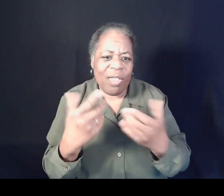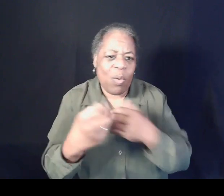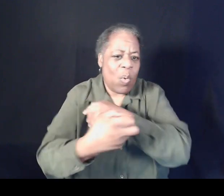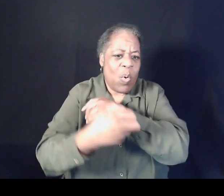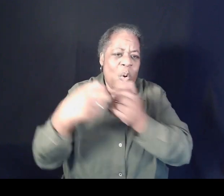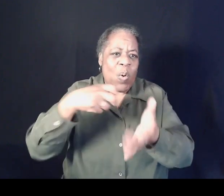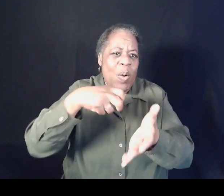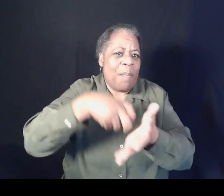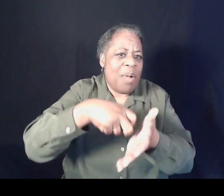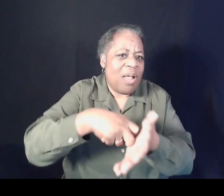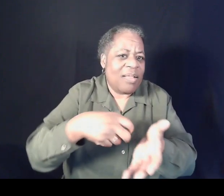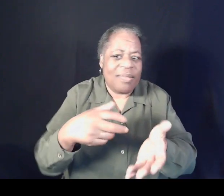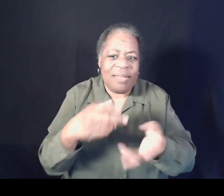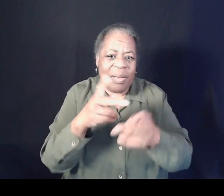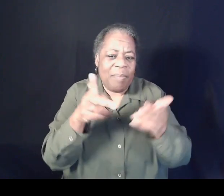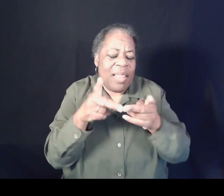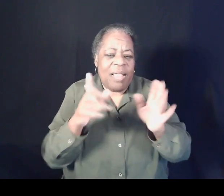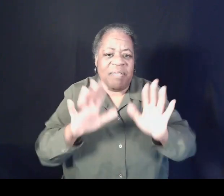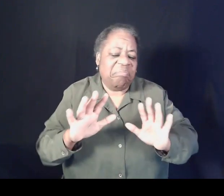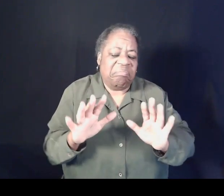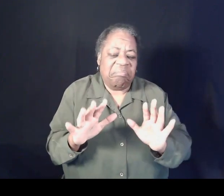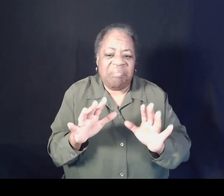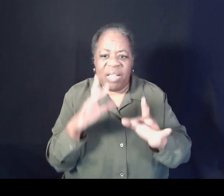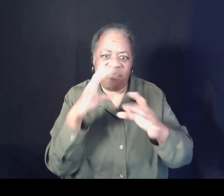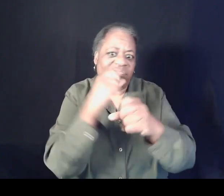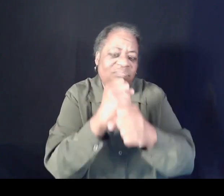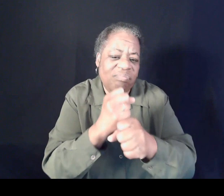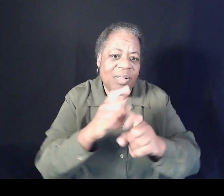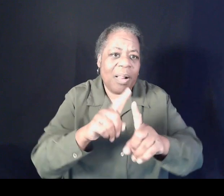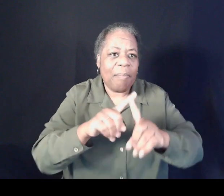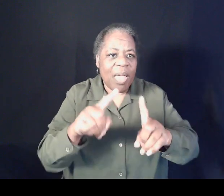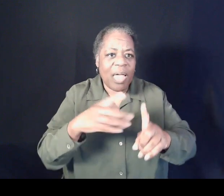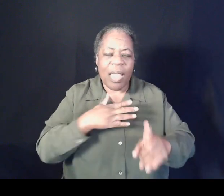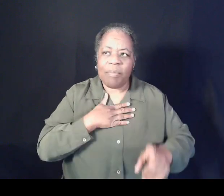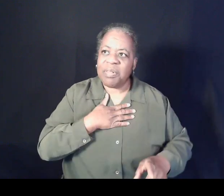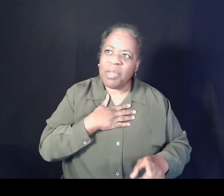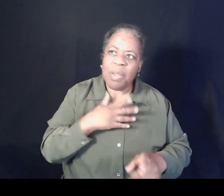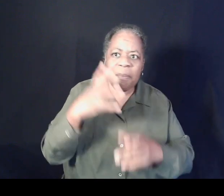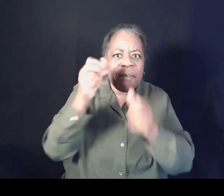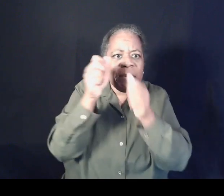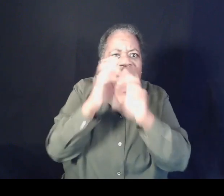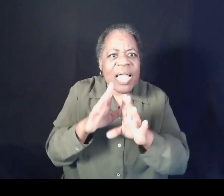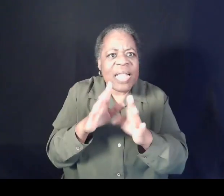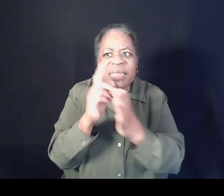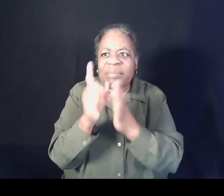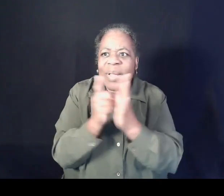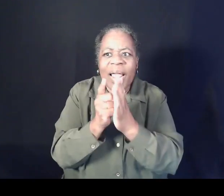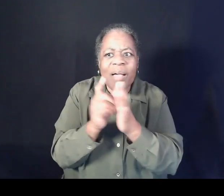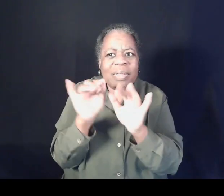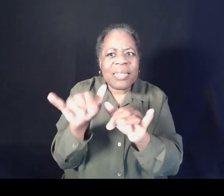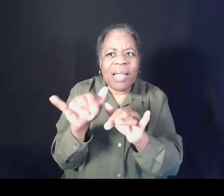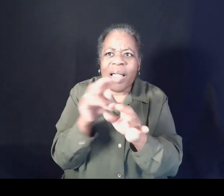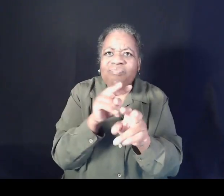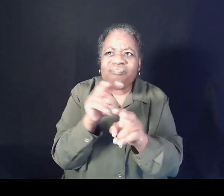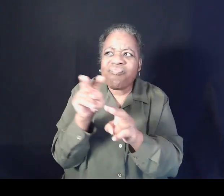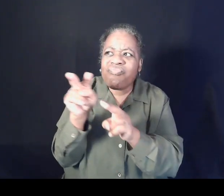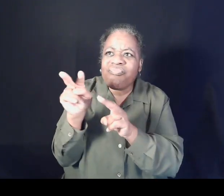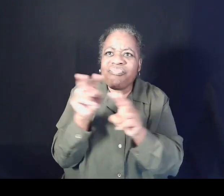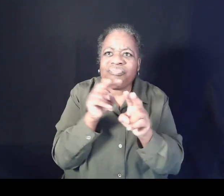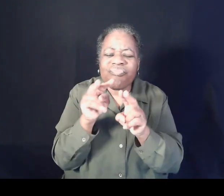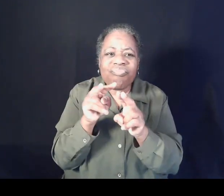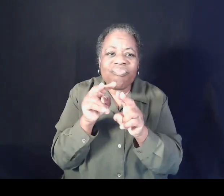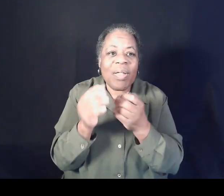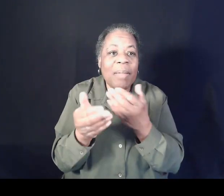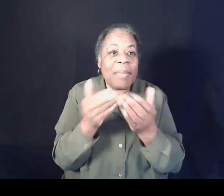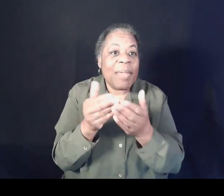prayer to the Lord, and I was so blessed to spend an hour in there. Now, we can probably think of many